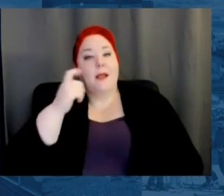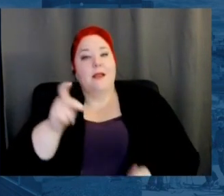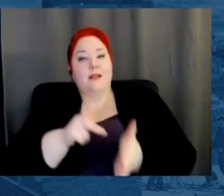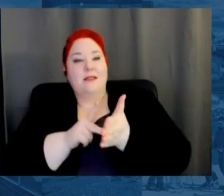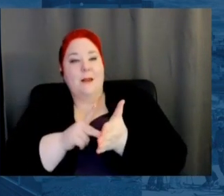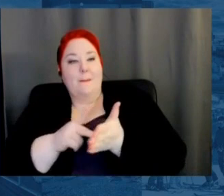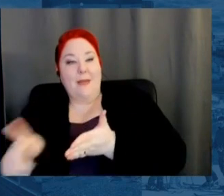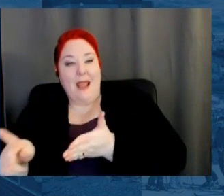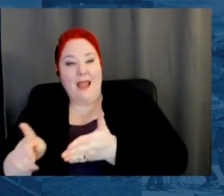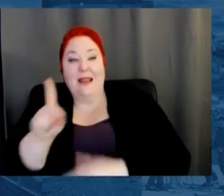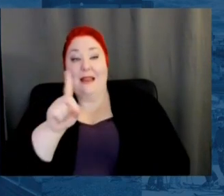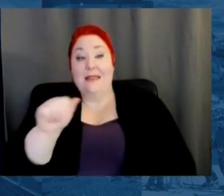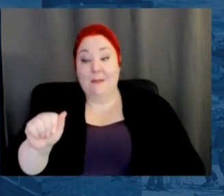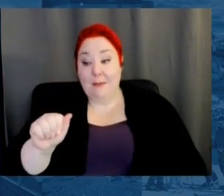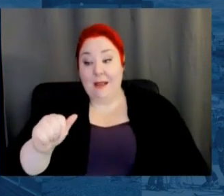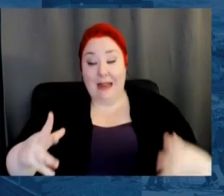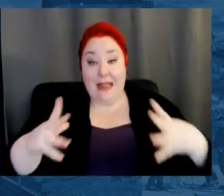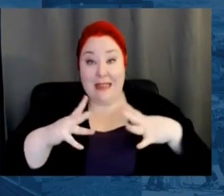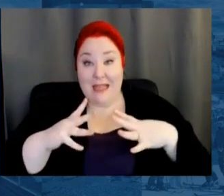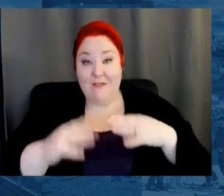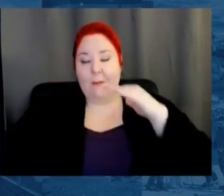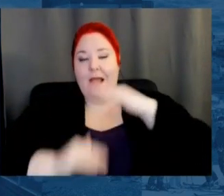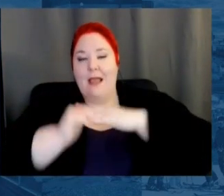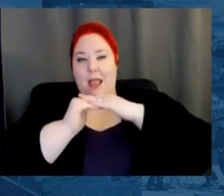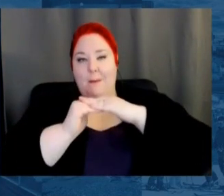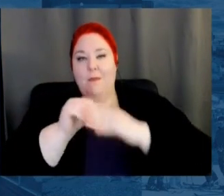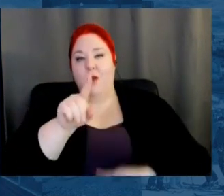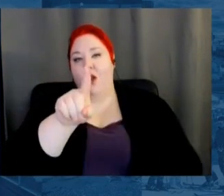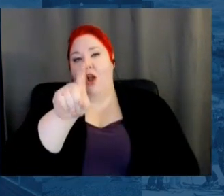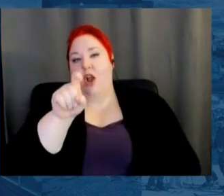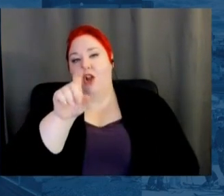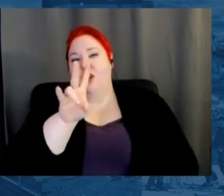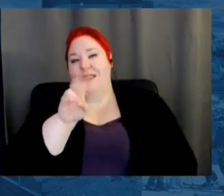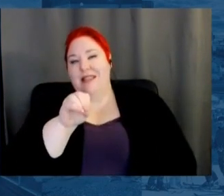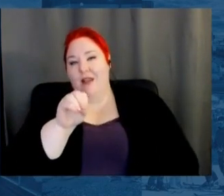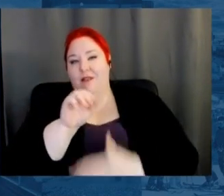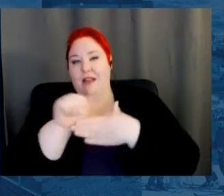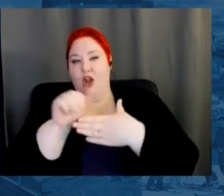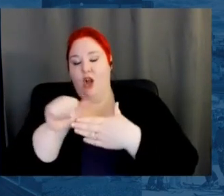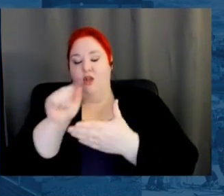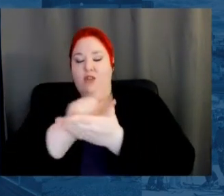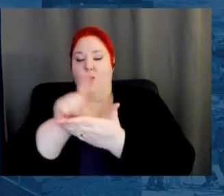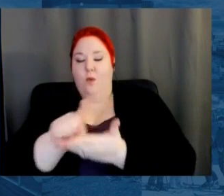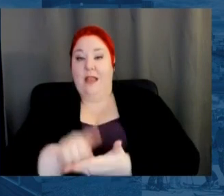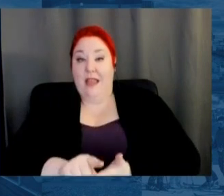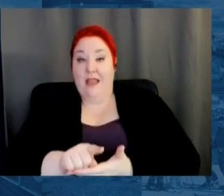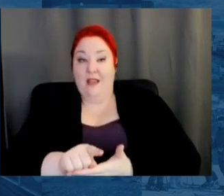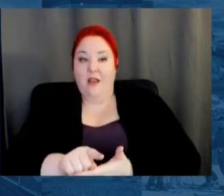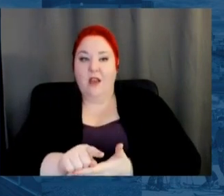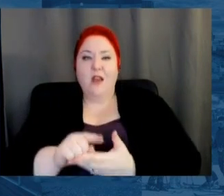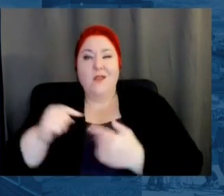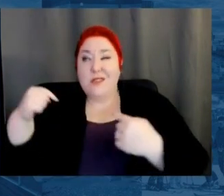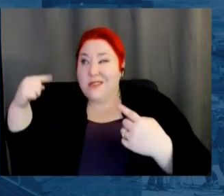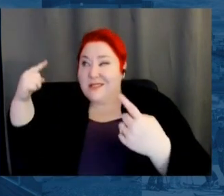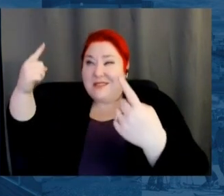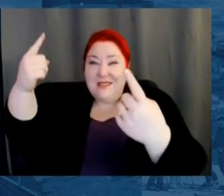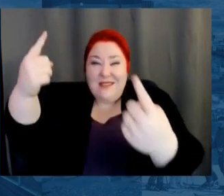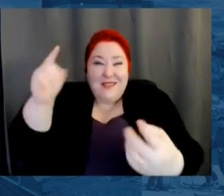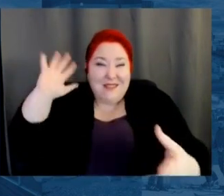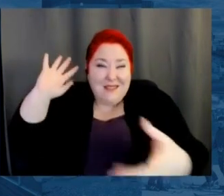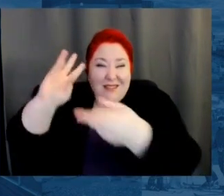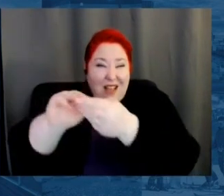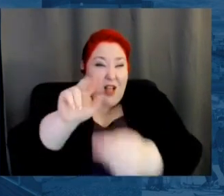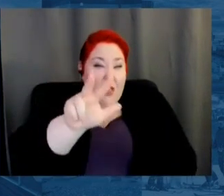disability leave has been capped at $170 a week for 35 years.